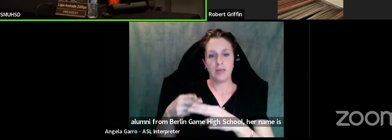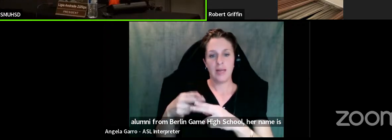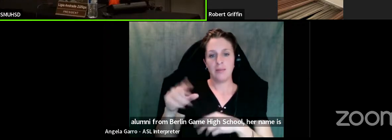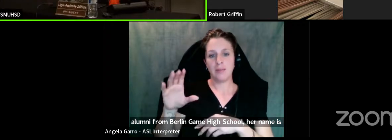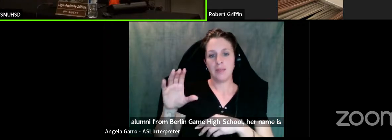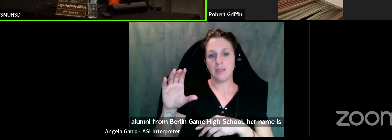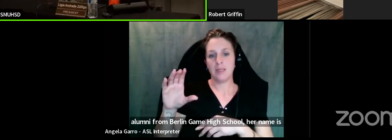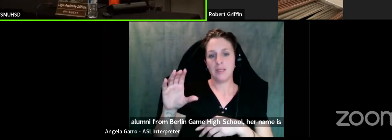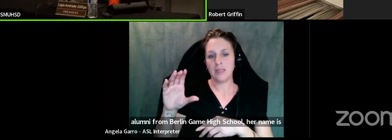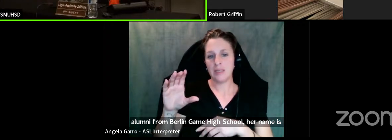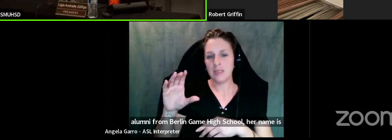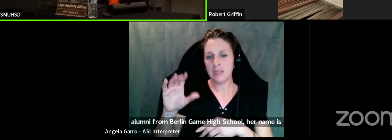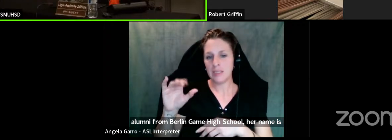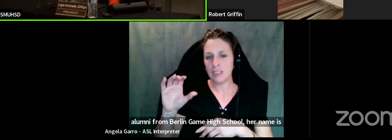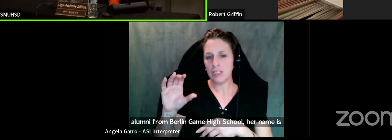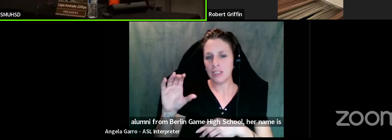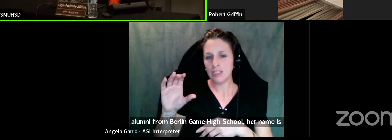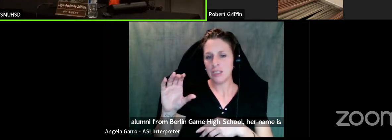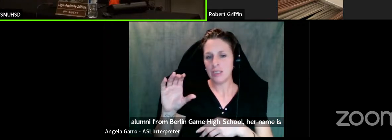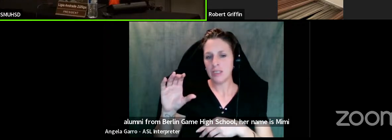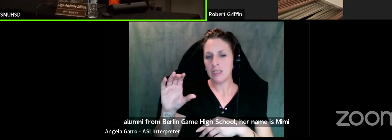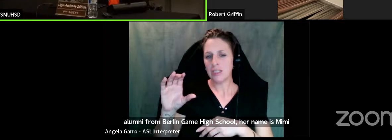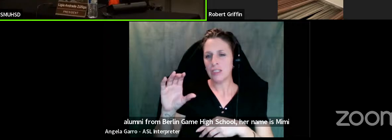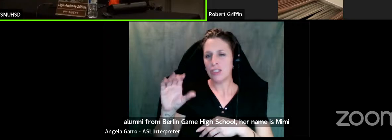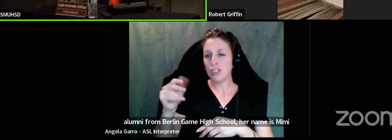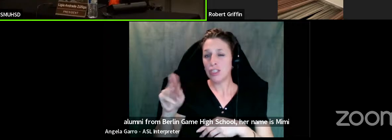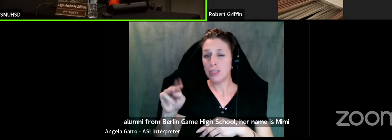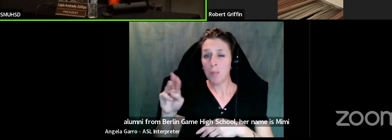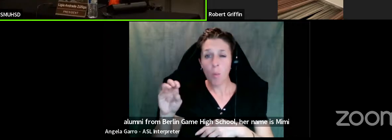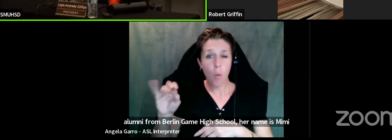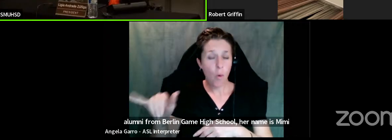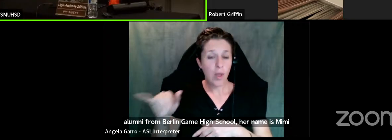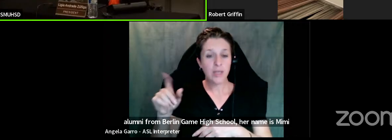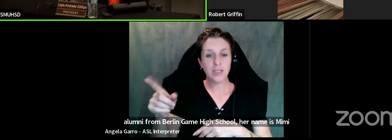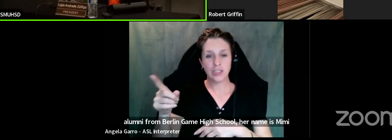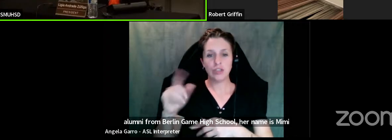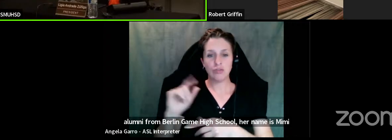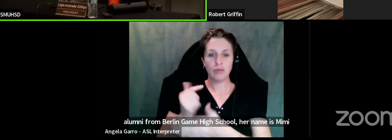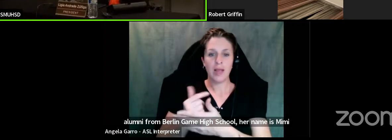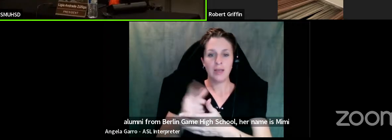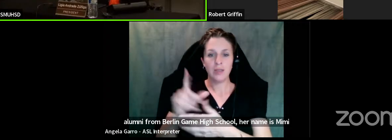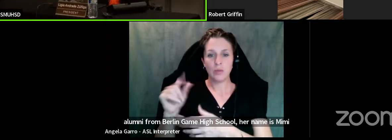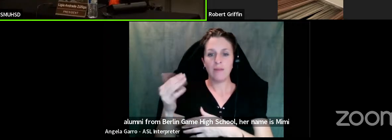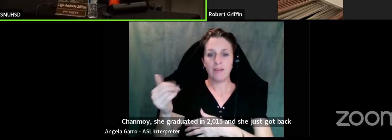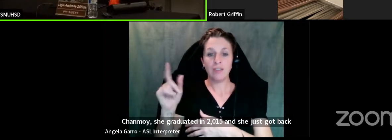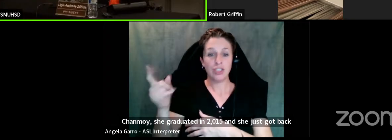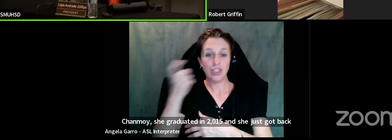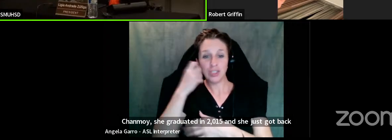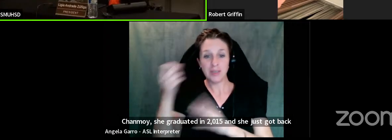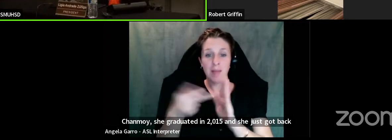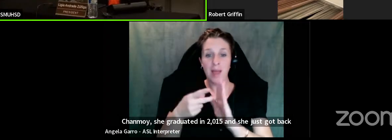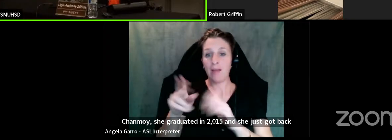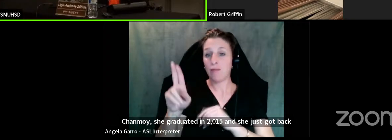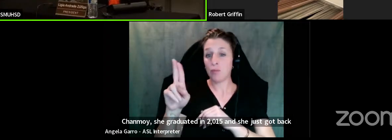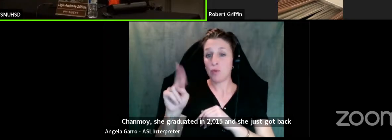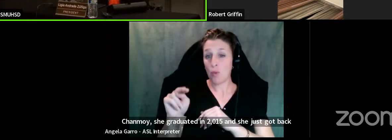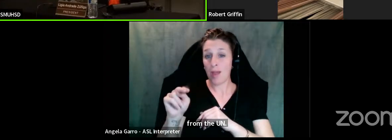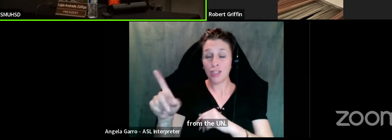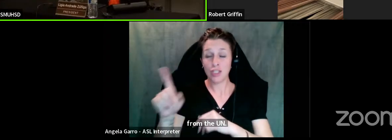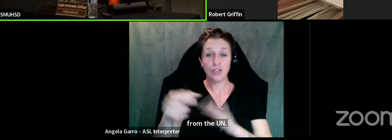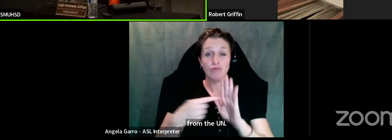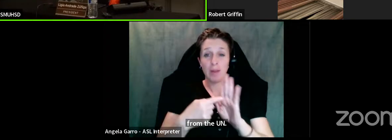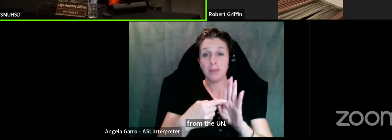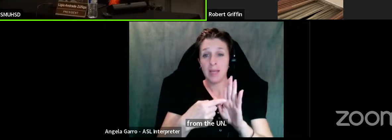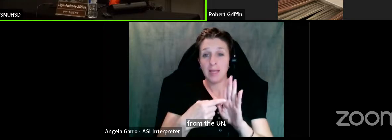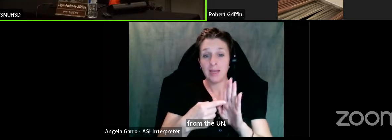2015, and she just got back from the UN. She represented the United States as